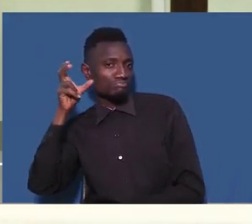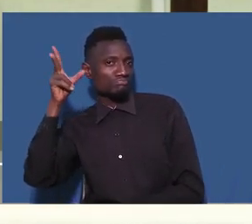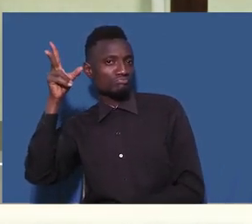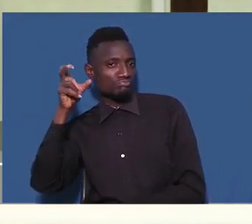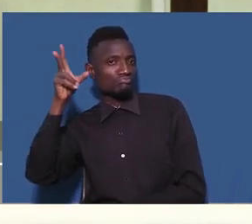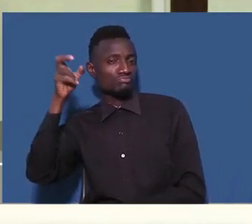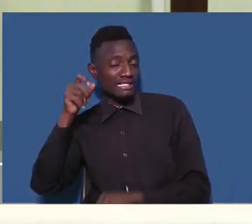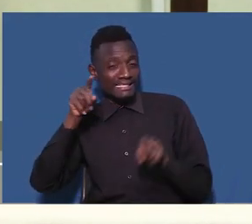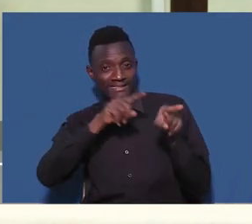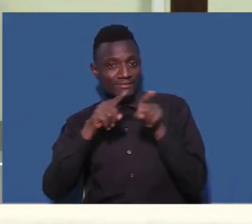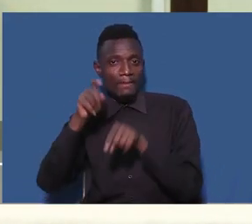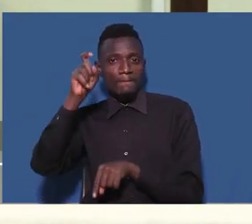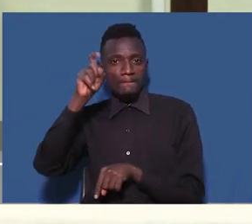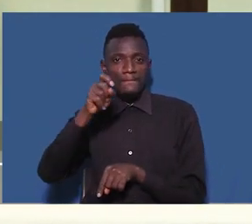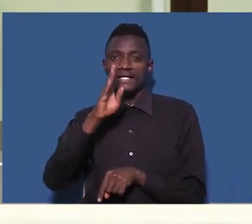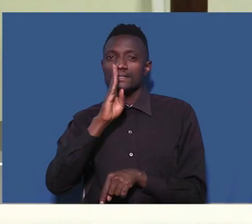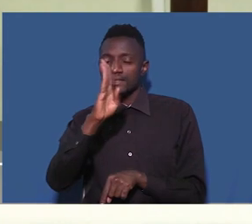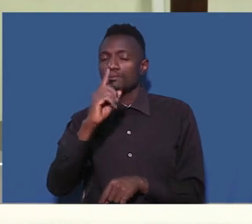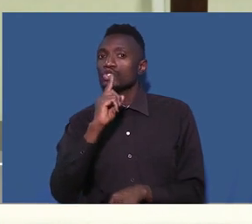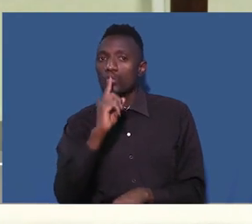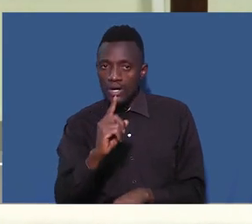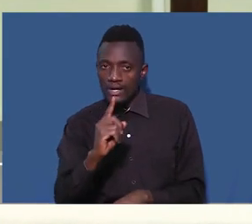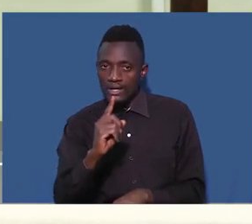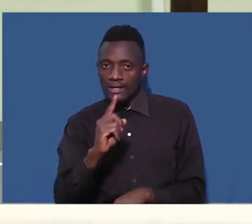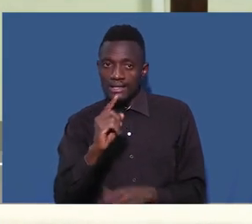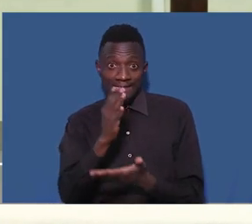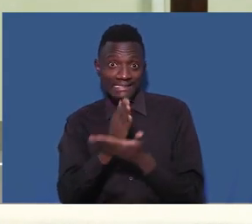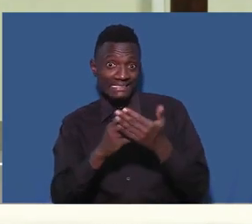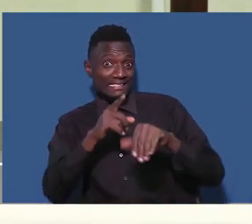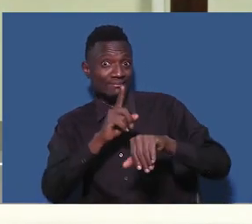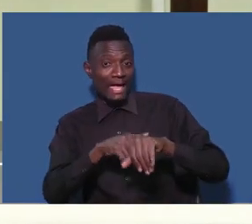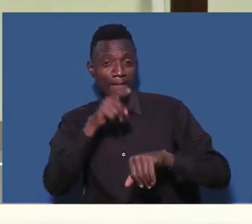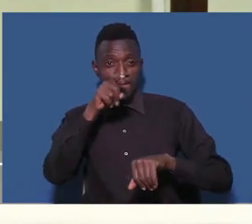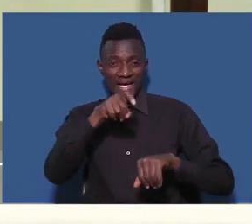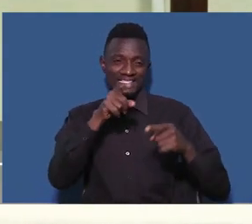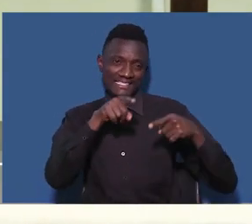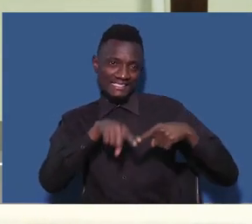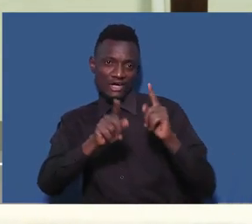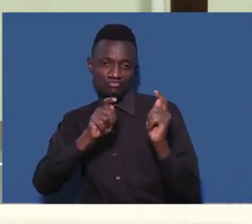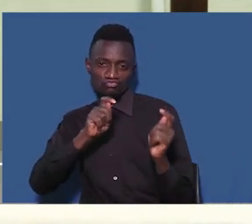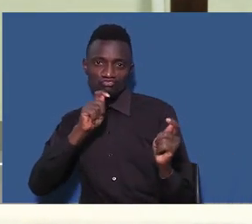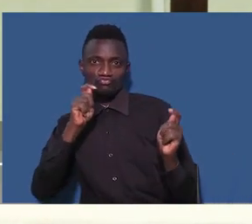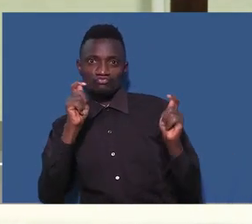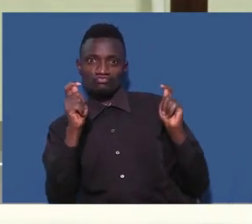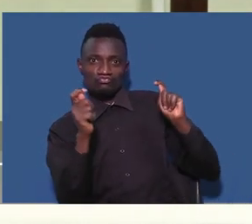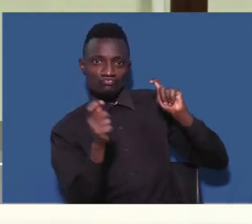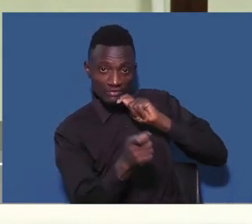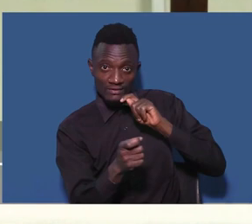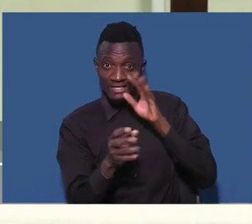that God will sometimes lead us in certain areas that we must make necessary adjustments, and it takes boldness.